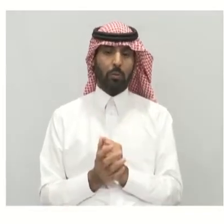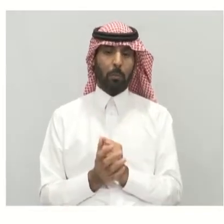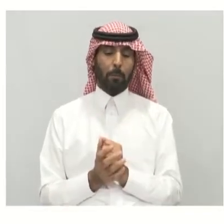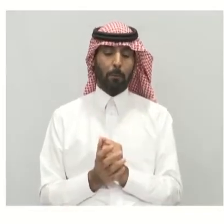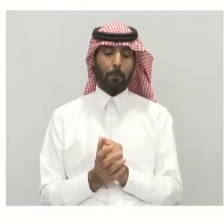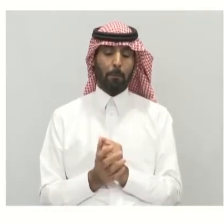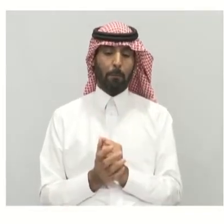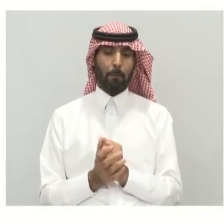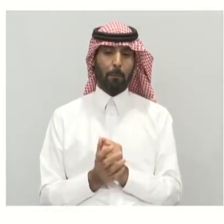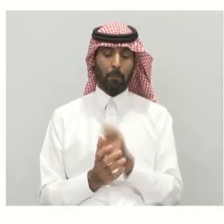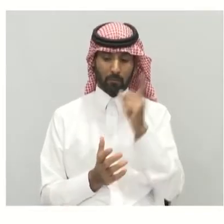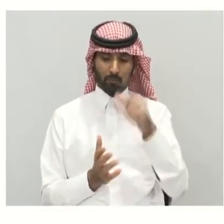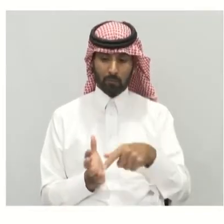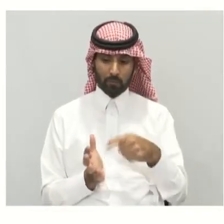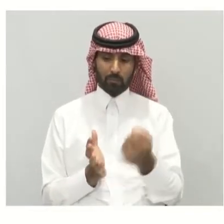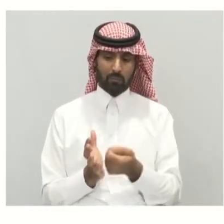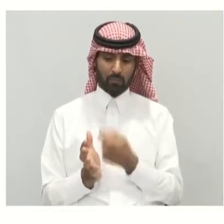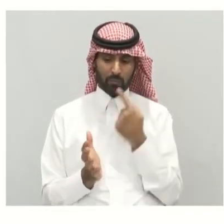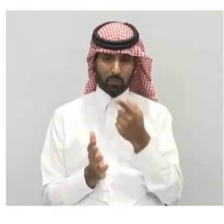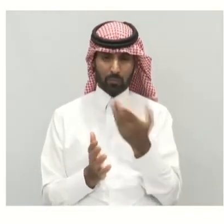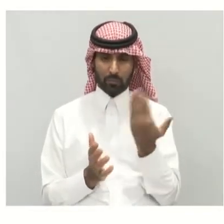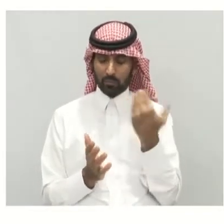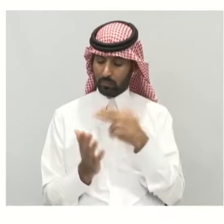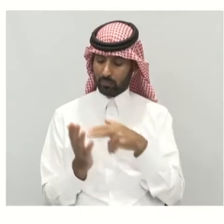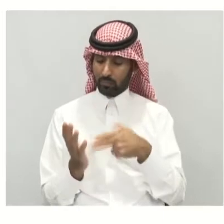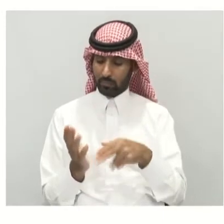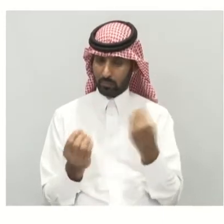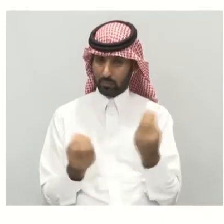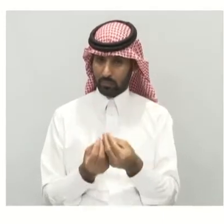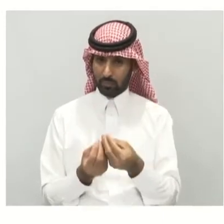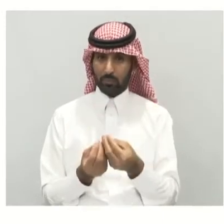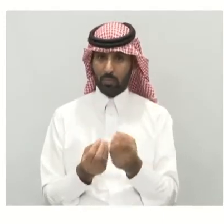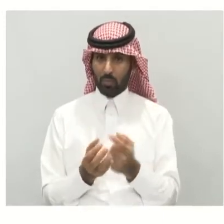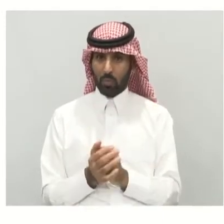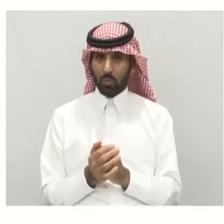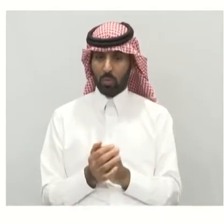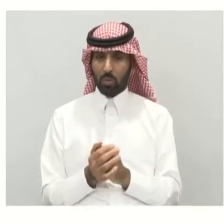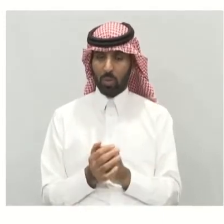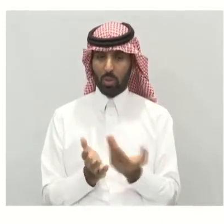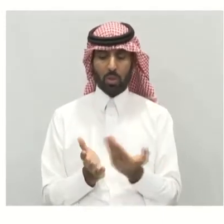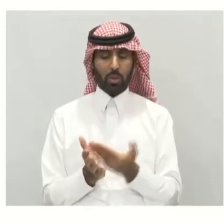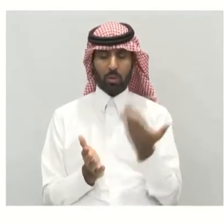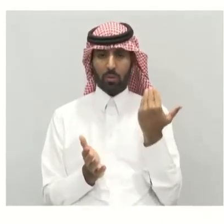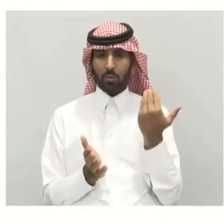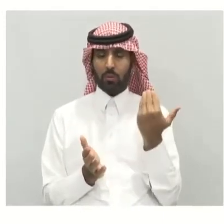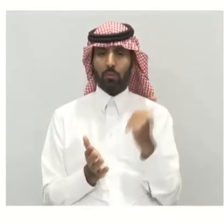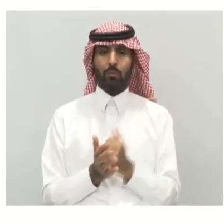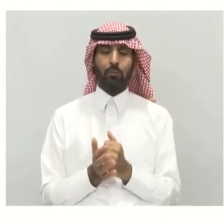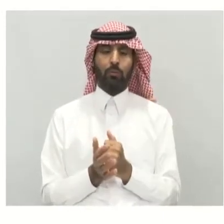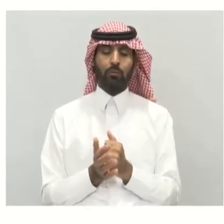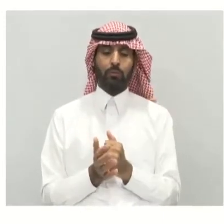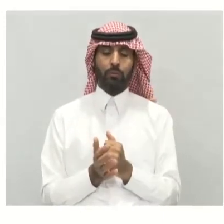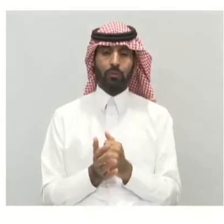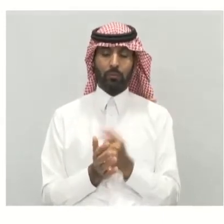the writer wrote this text when we read it together, okay? Before we